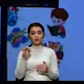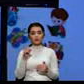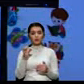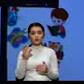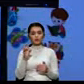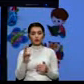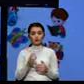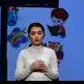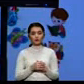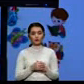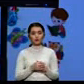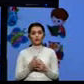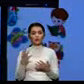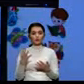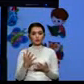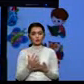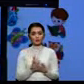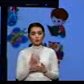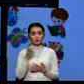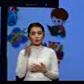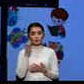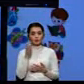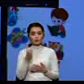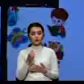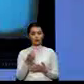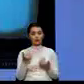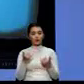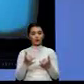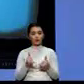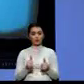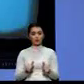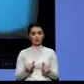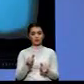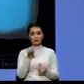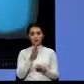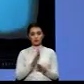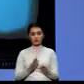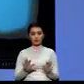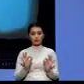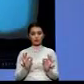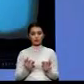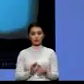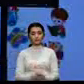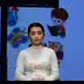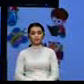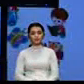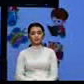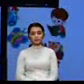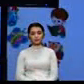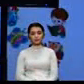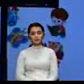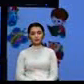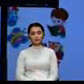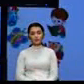Rayhon Beruniyning zukkoligiga, bilimdonligiga qoyil qolmay iloji yo'q. To'g'rimi? Ana